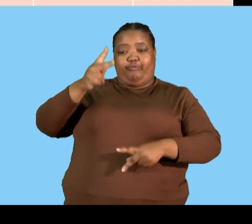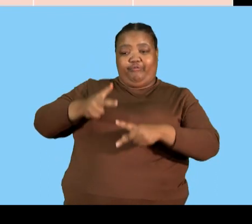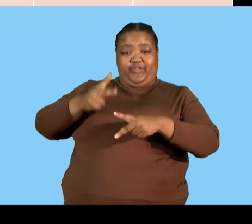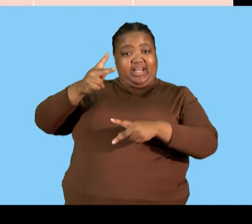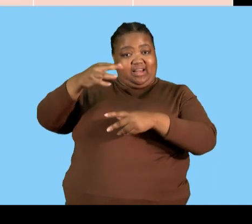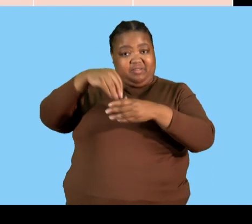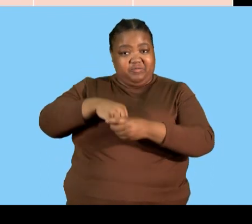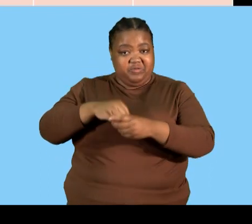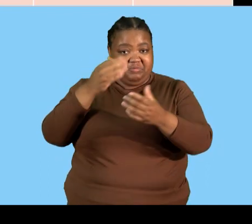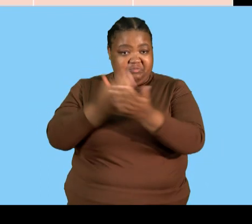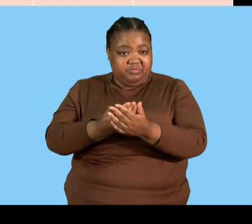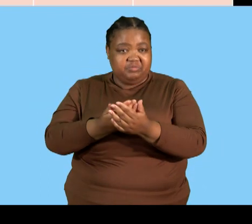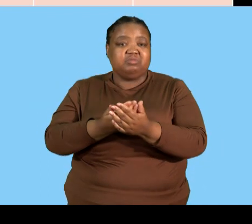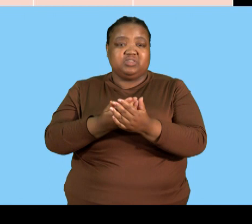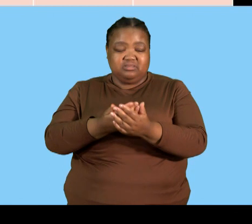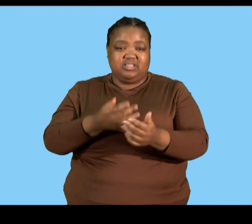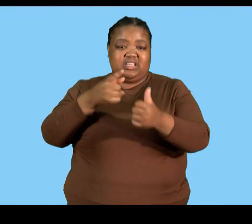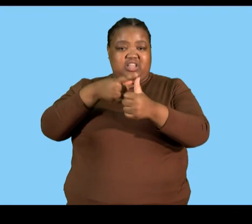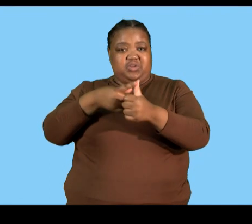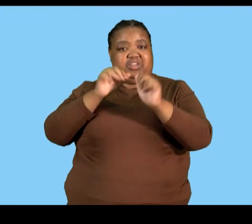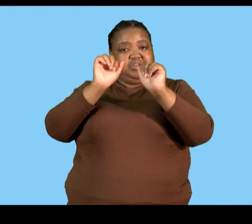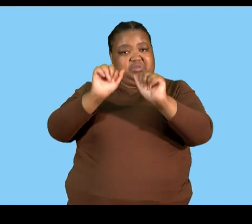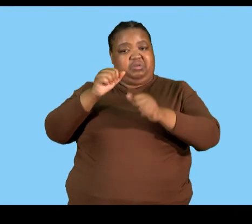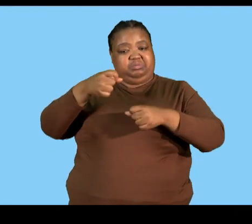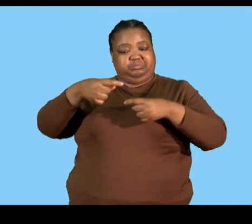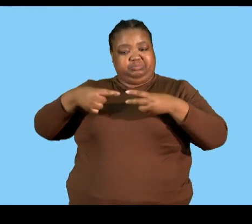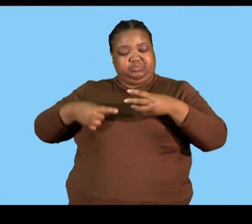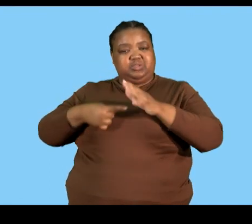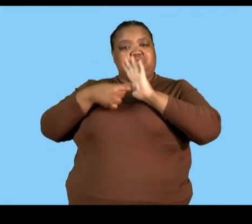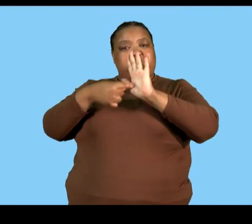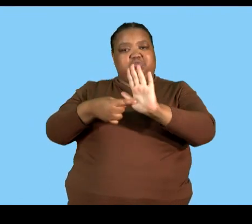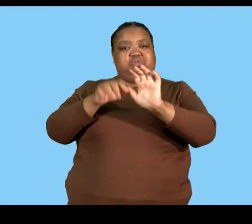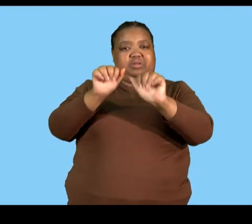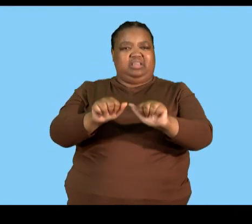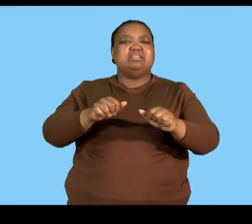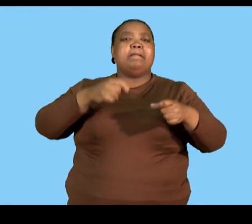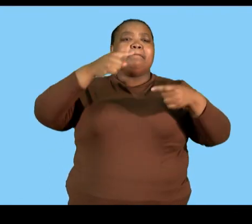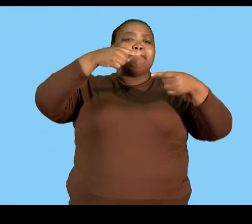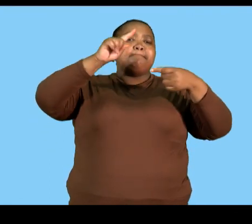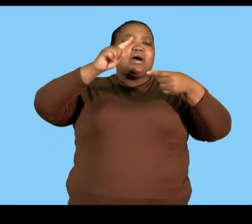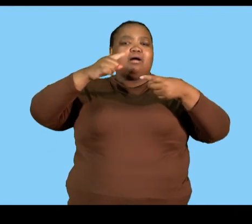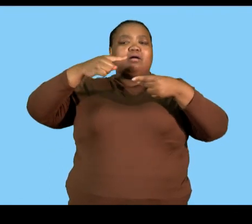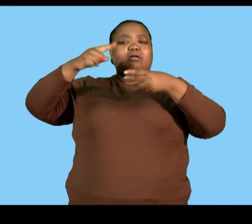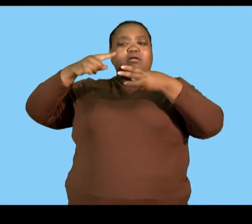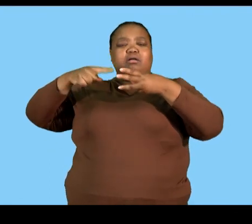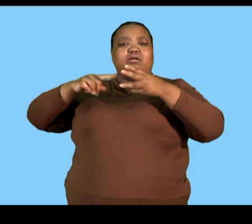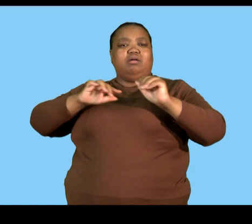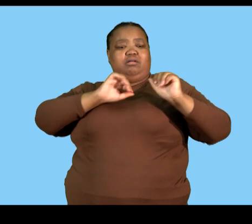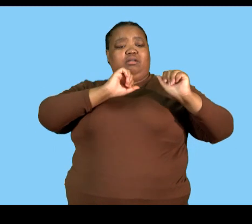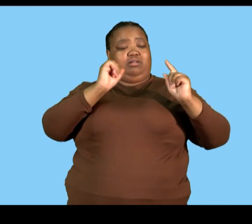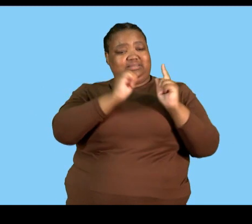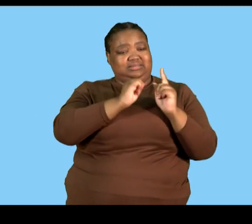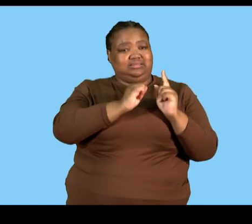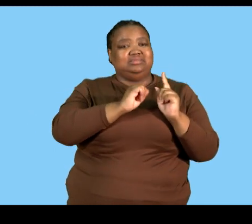finale? Show all your calculations. Now, looking at Nolo's marks, when they say